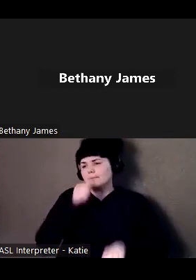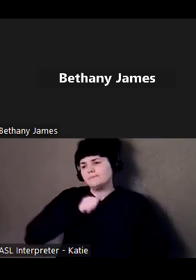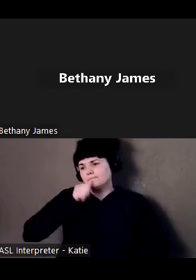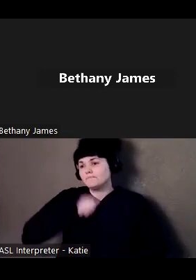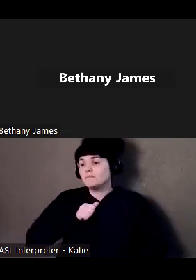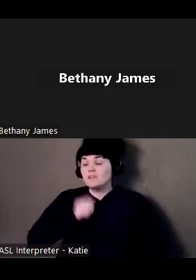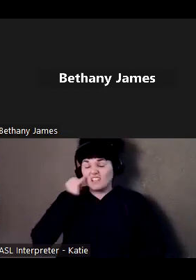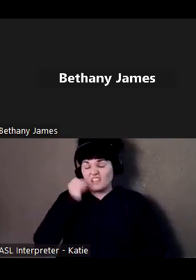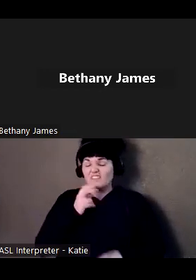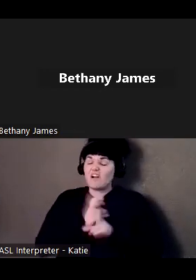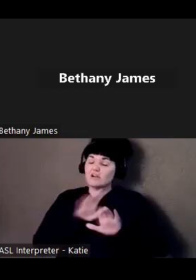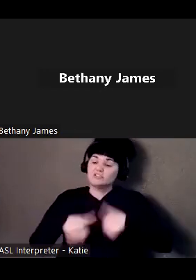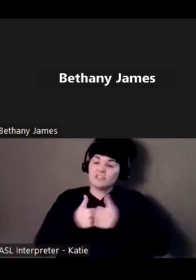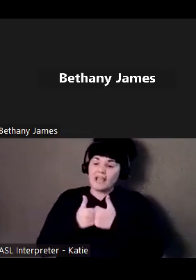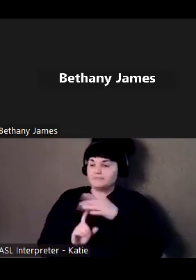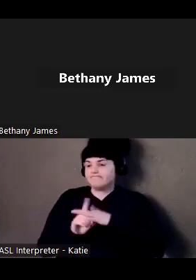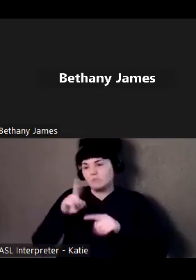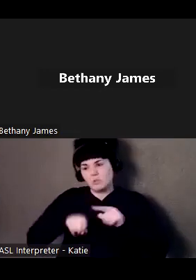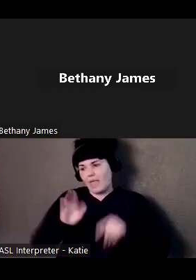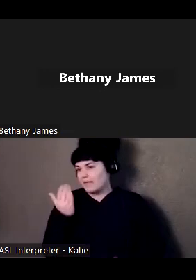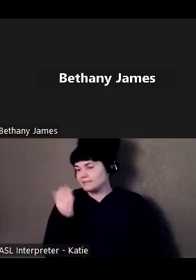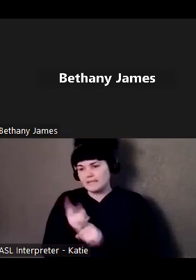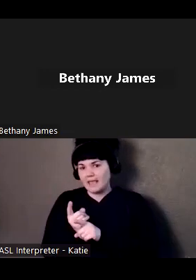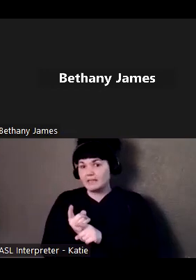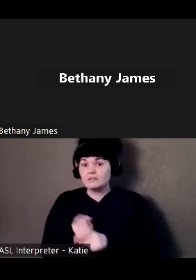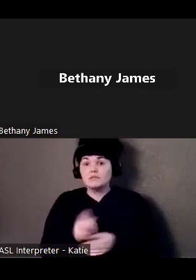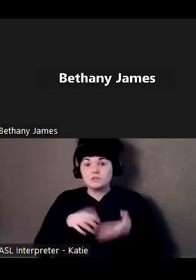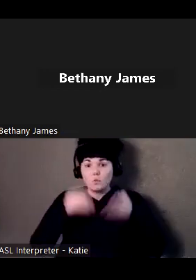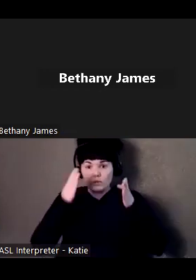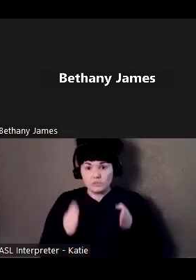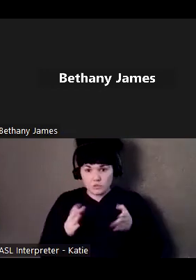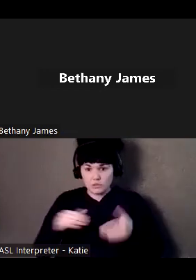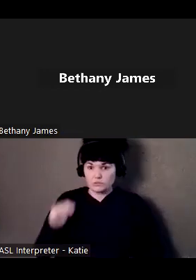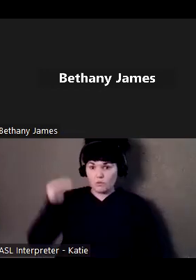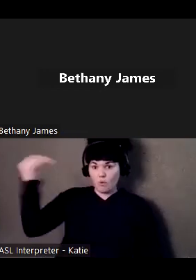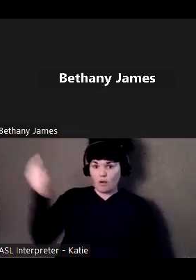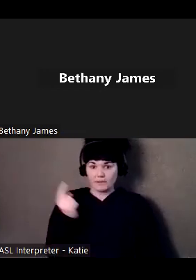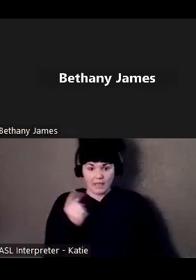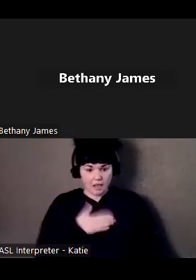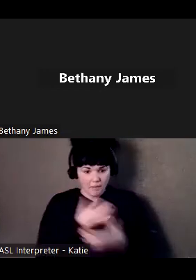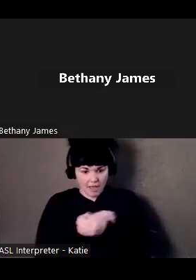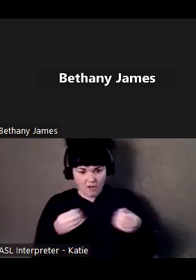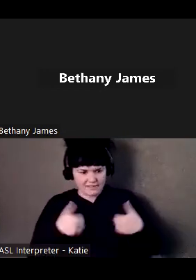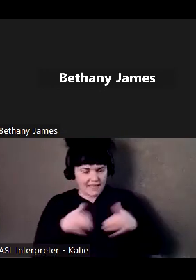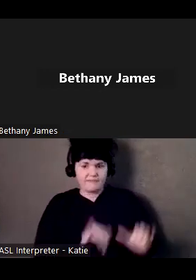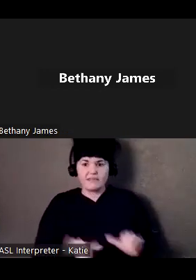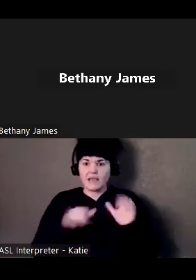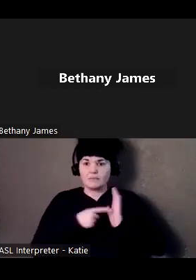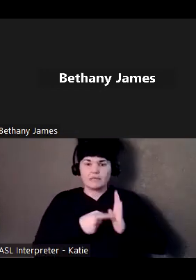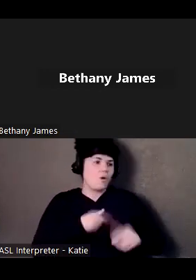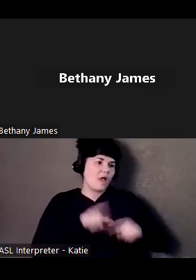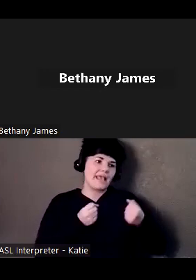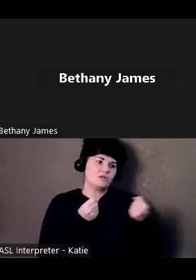students grow up and come to my office and they have those common examples of, I can't drive because I'm too